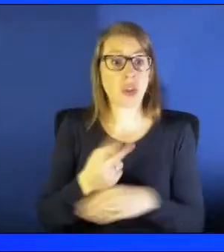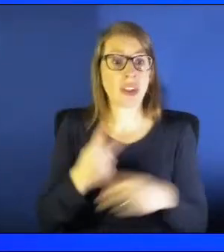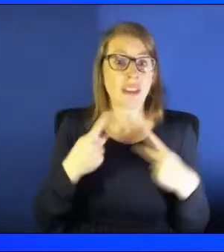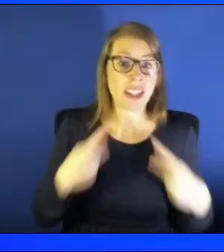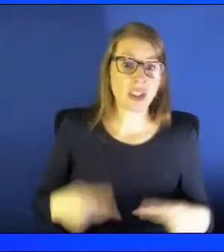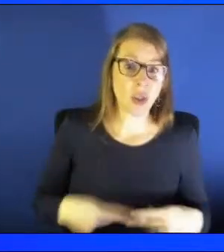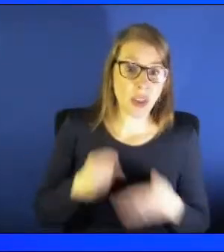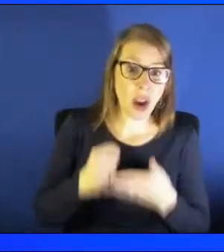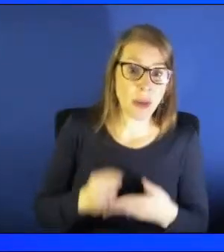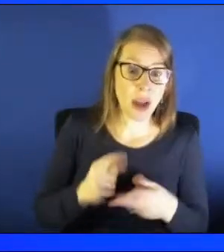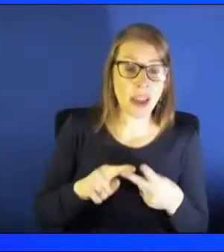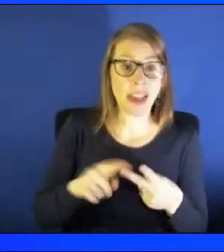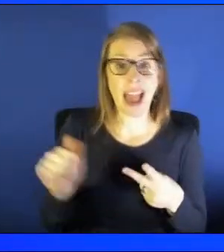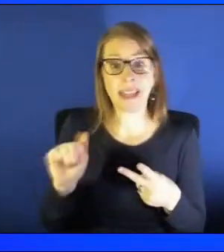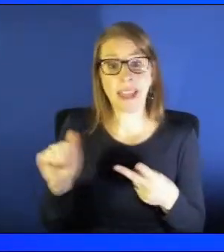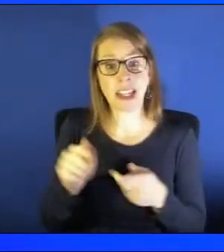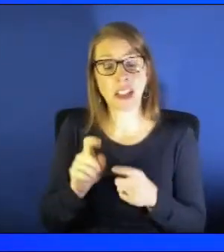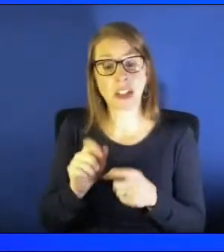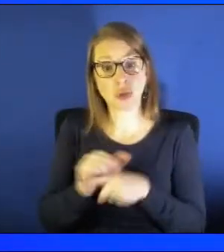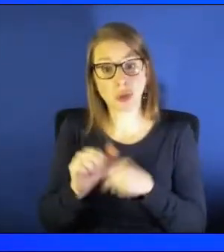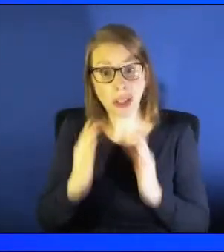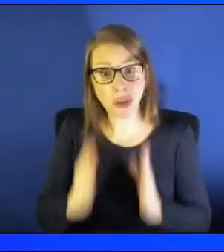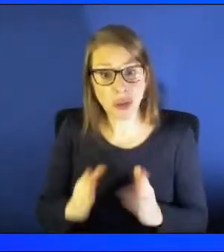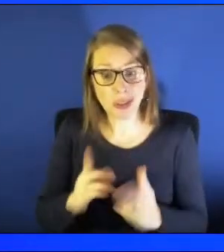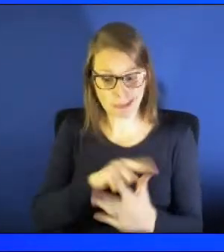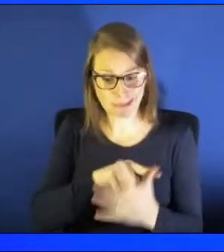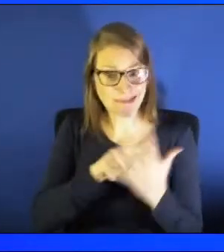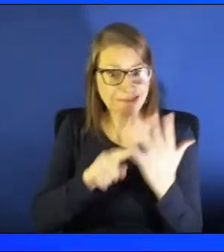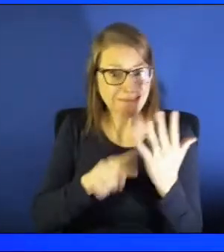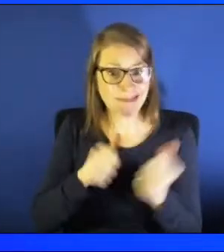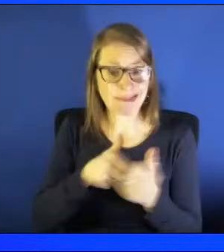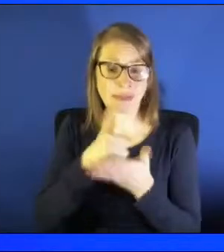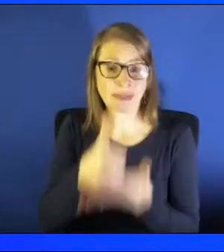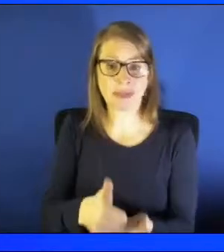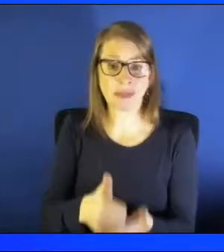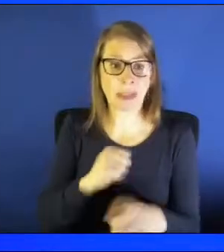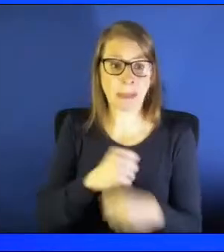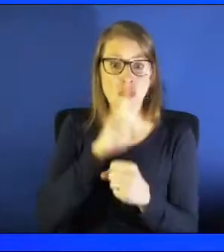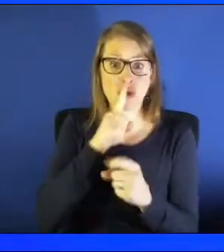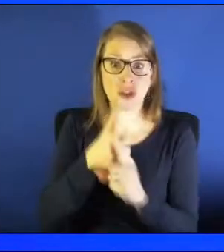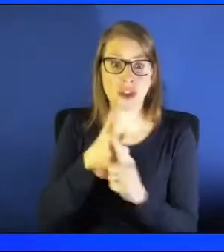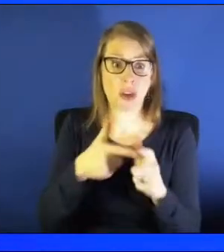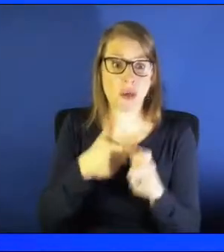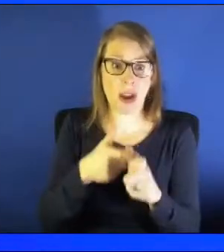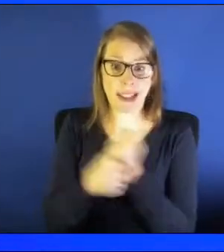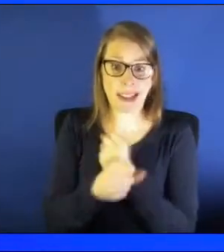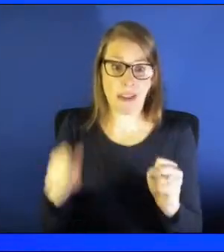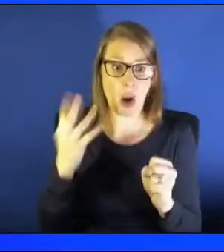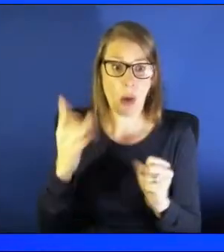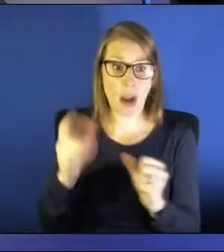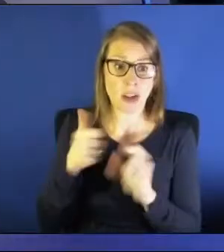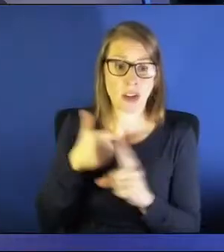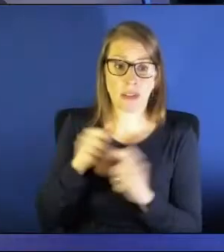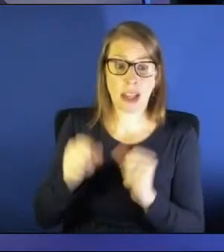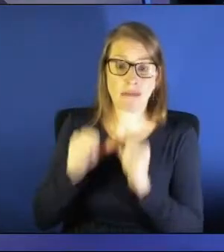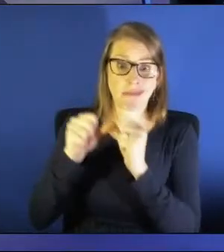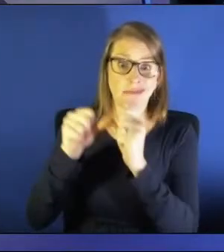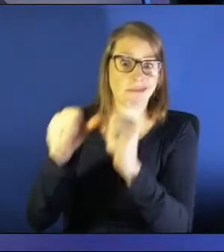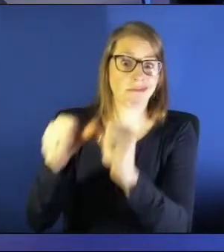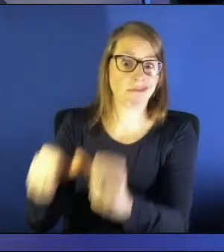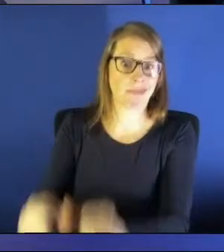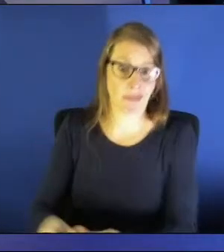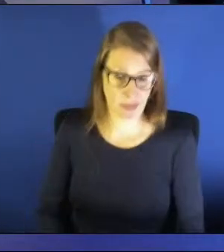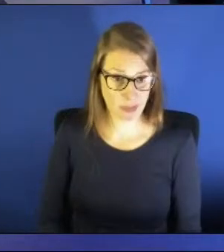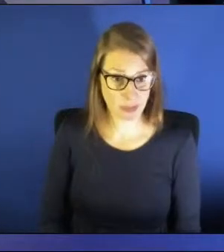of those individuals can help you to make sure that you're running safely so that you can continue running for a lifetime. What's the high